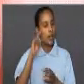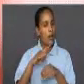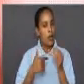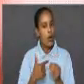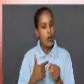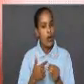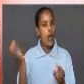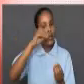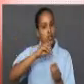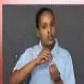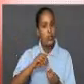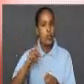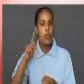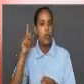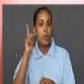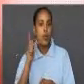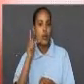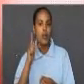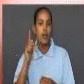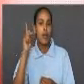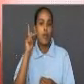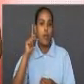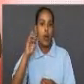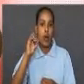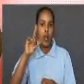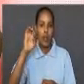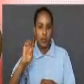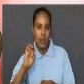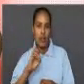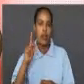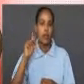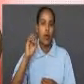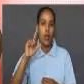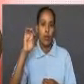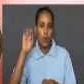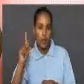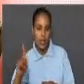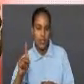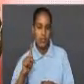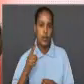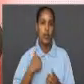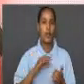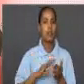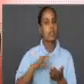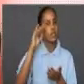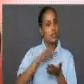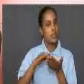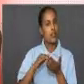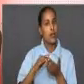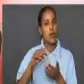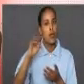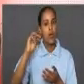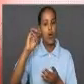about the addition polymers polyethylene and polypropylene. We have studied their